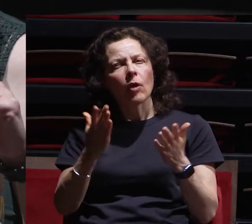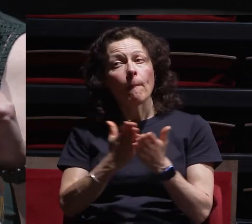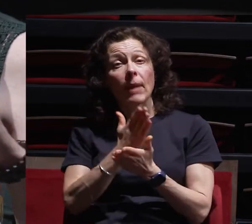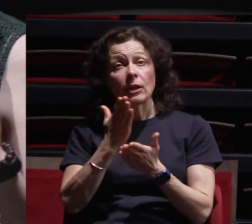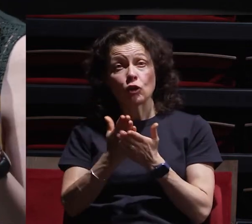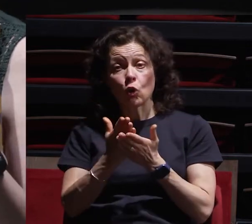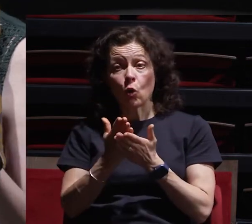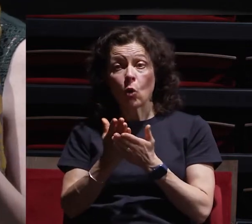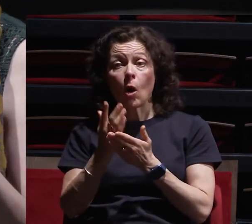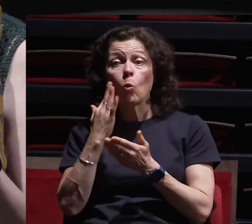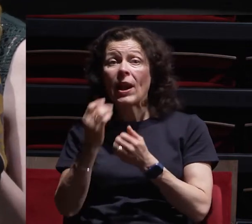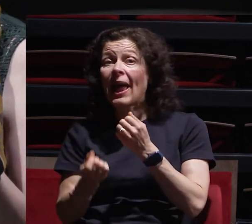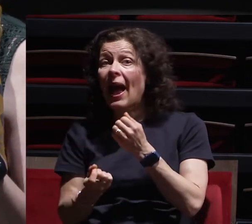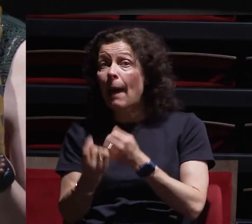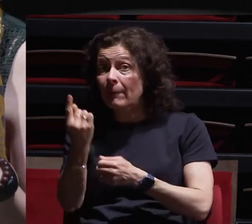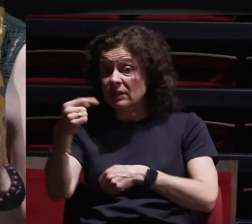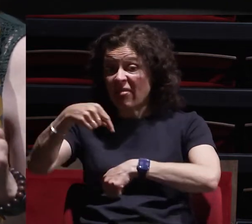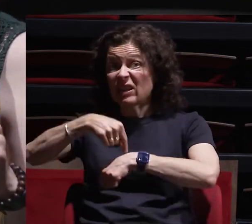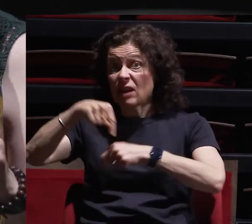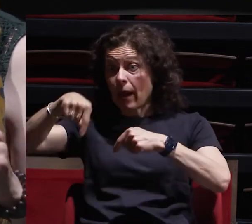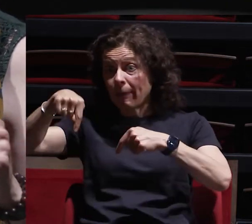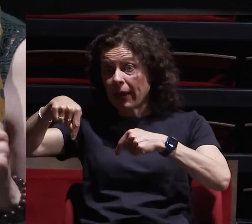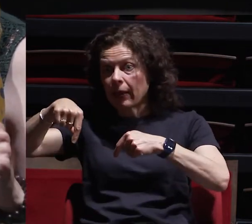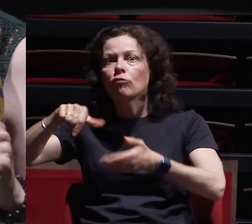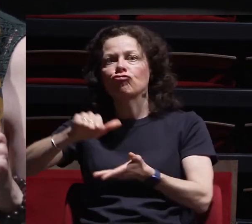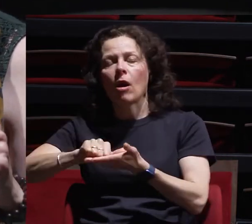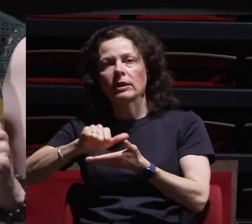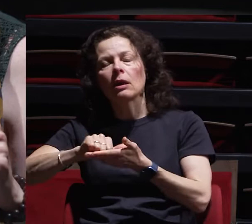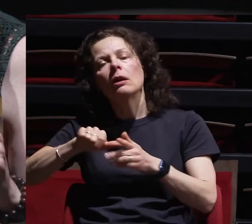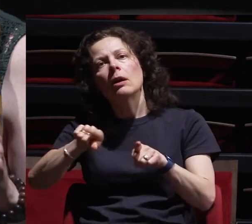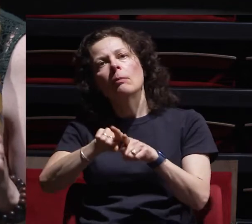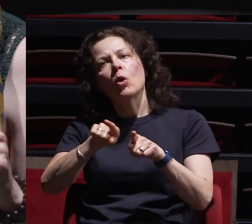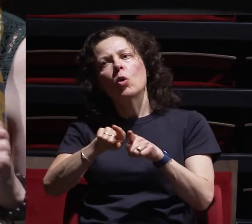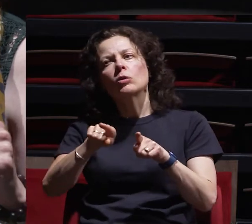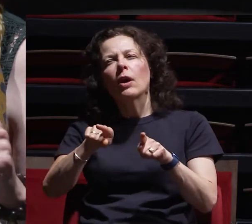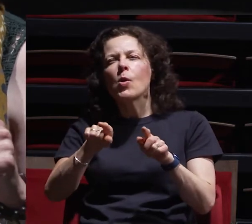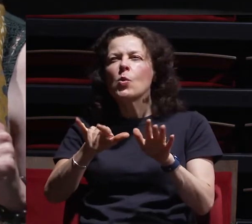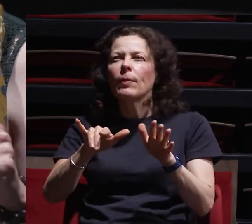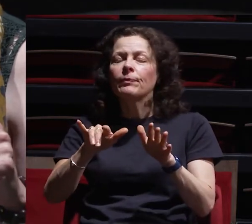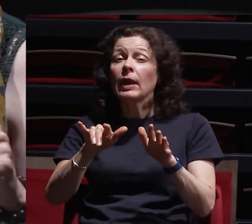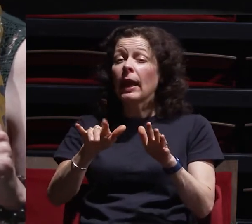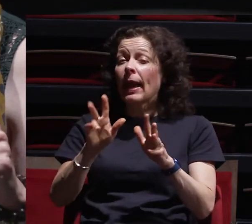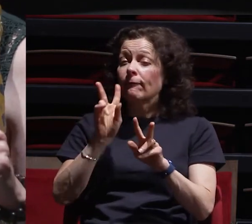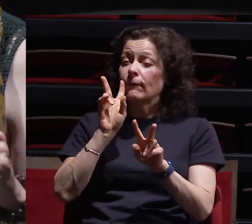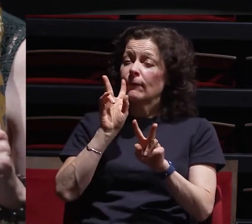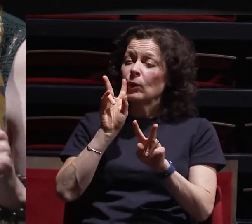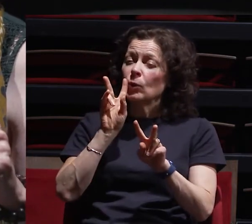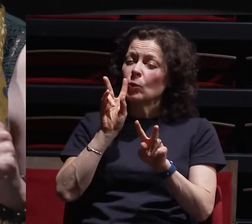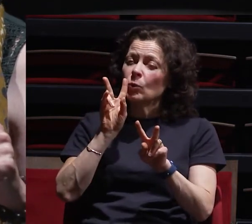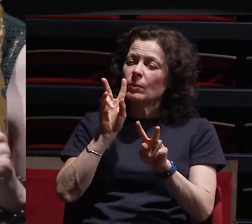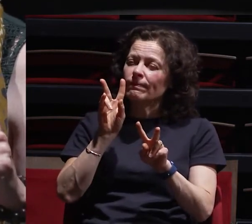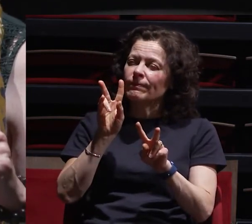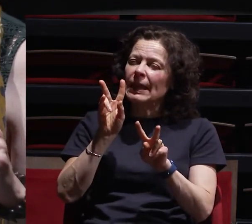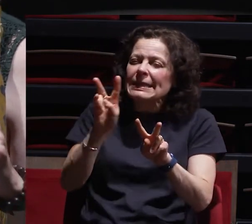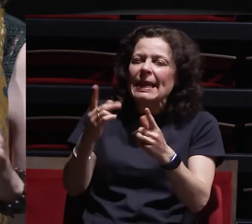really be careful and make sure that the timing of that is right. Yeah. But also sometimes that you